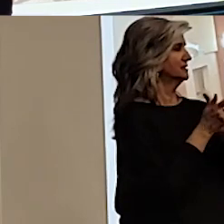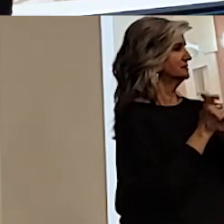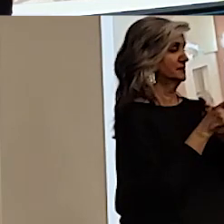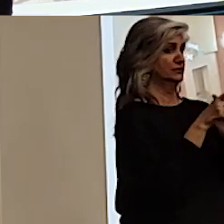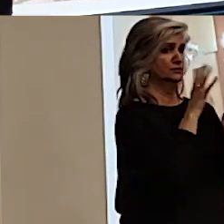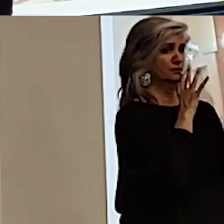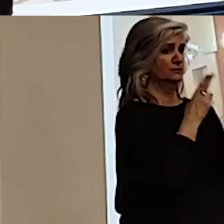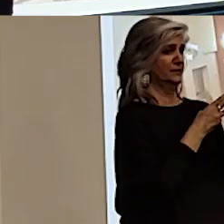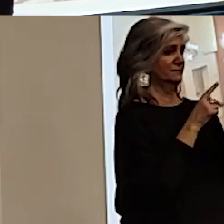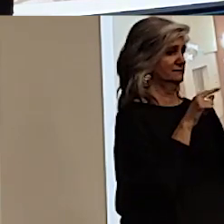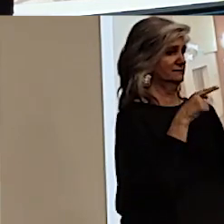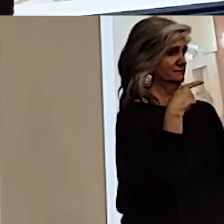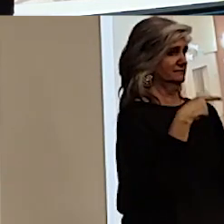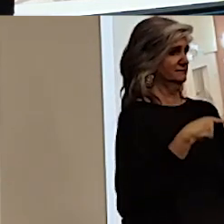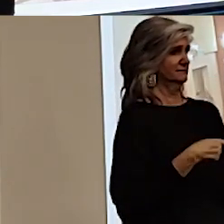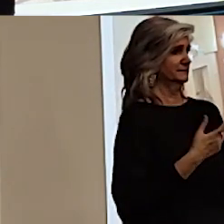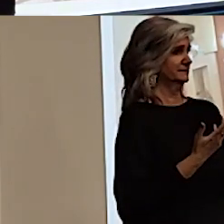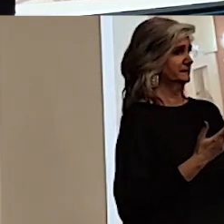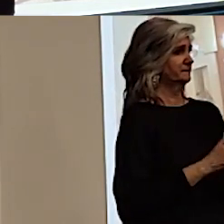those?